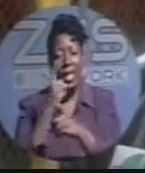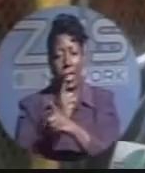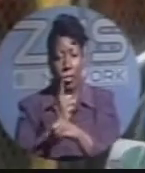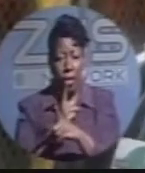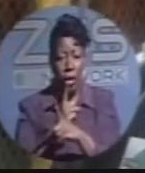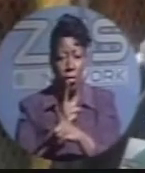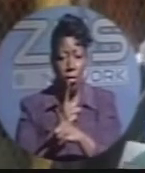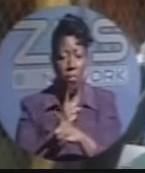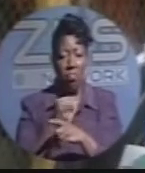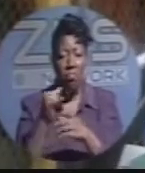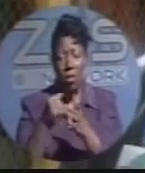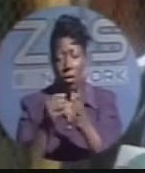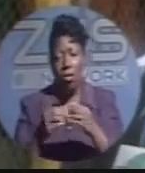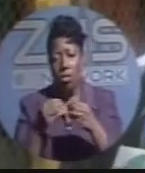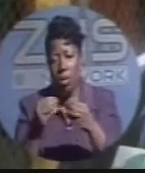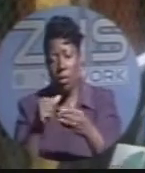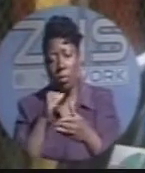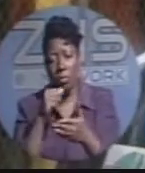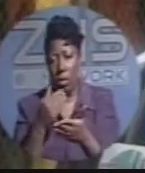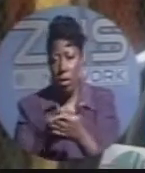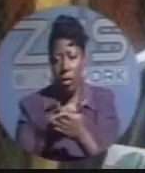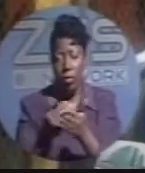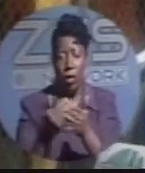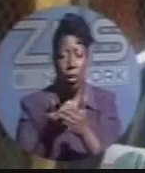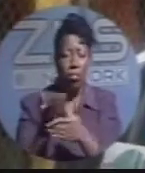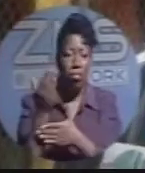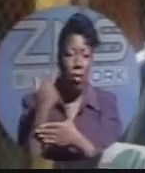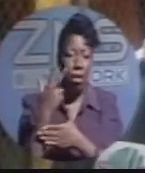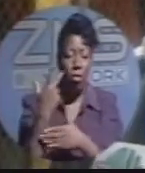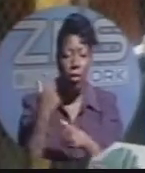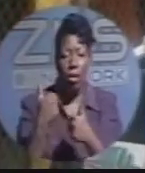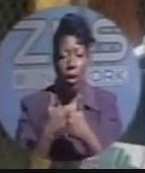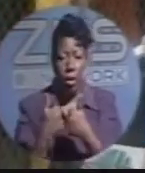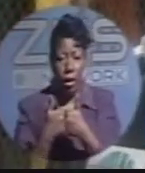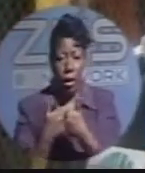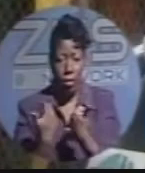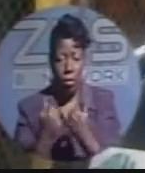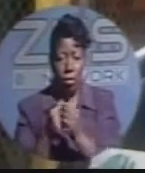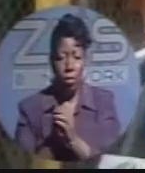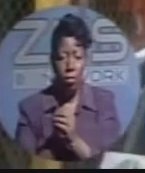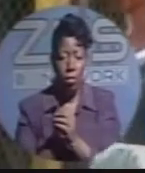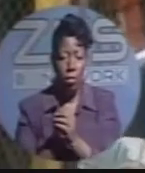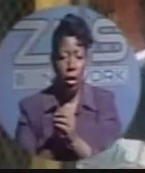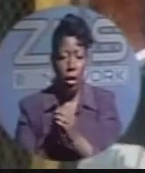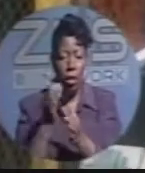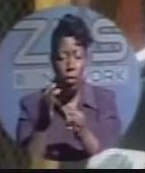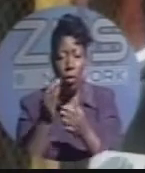been extremely sloppy for the past three games, actually, I played. And if we can step up